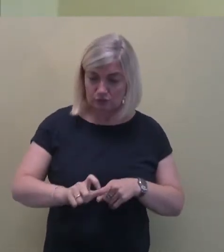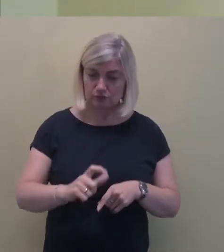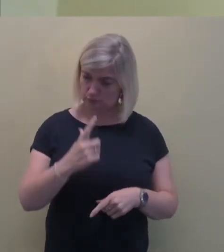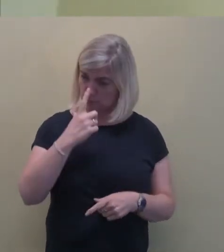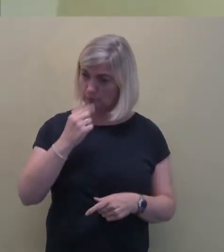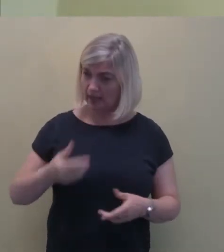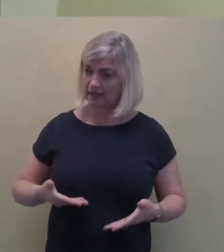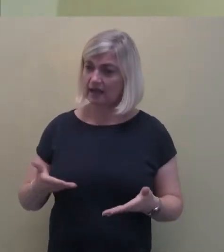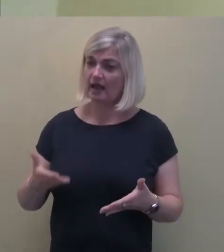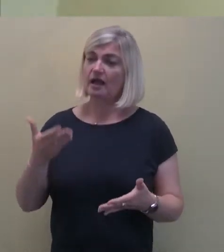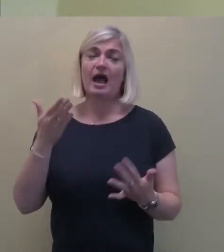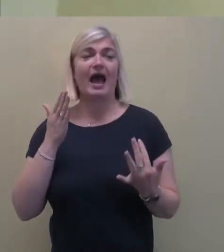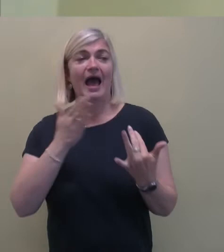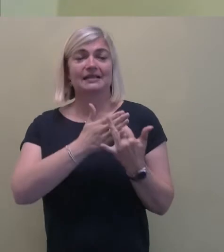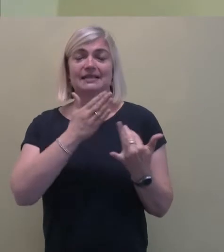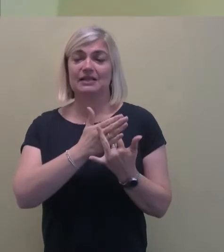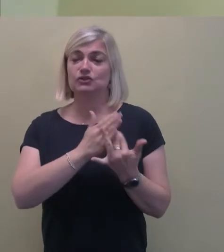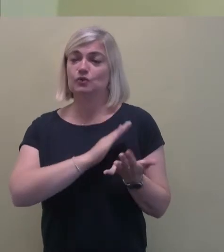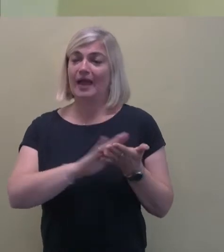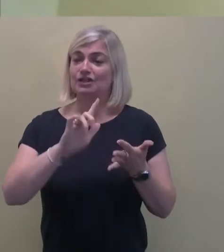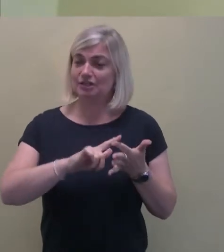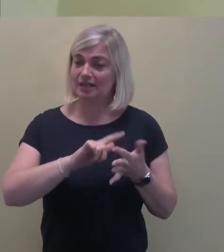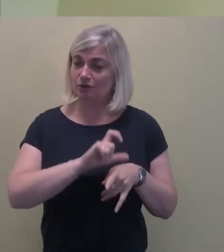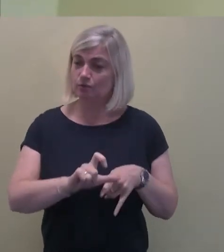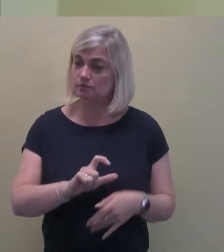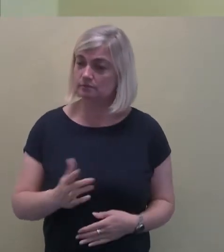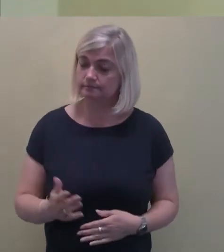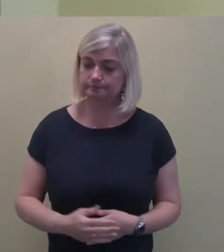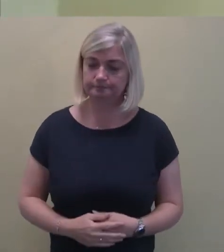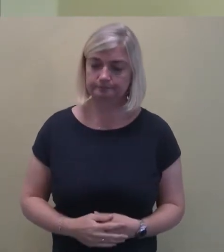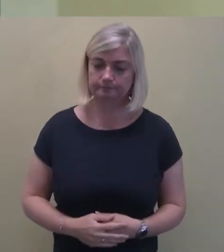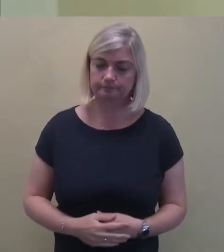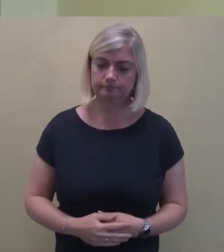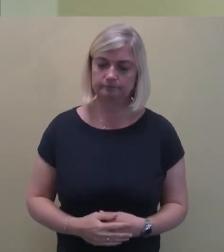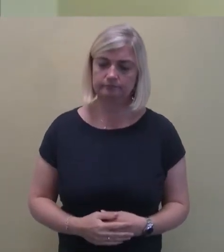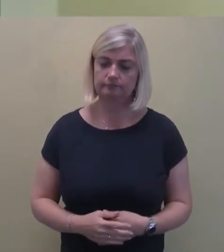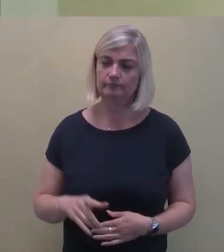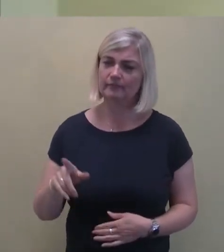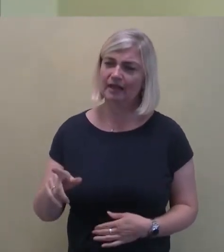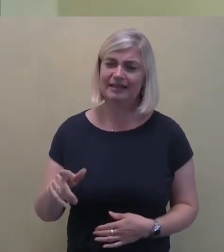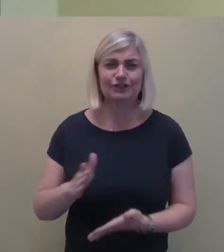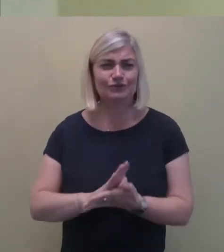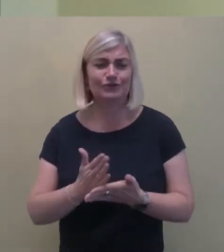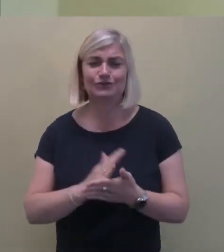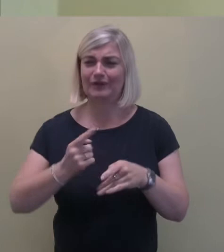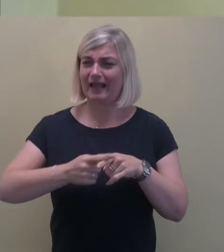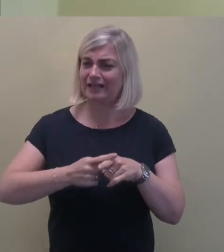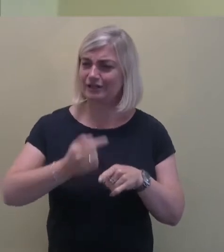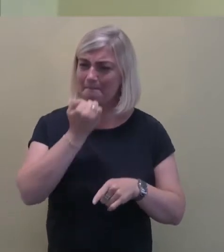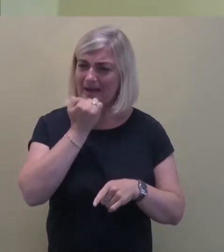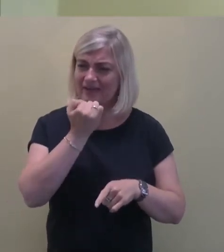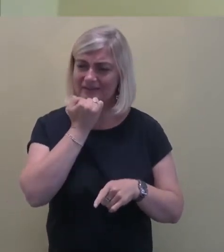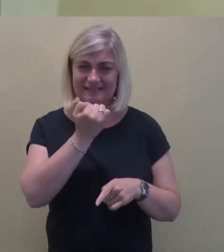in September. Lots of different T-levels are being rolled out over the next couple of years.